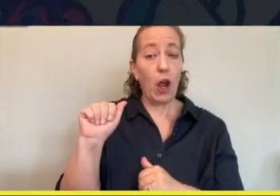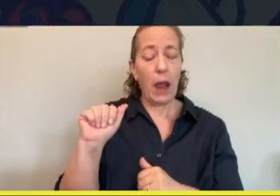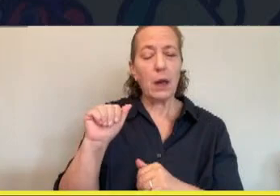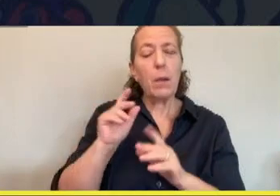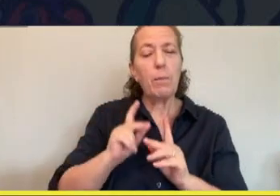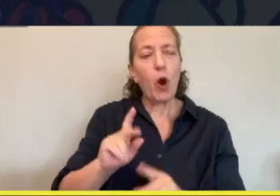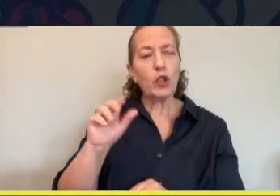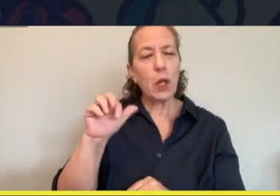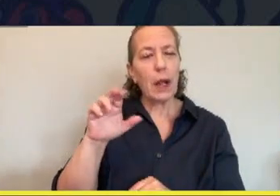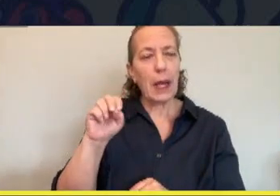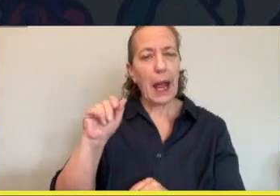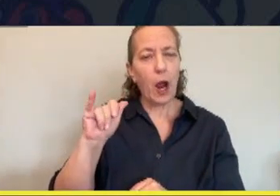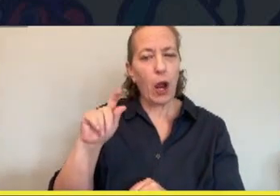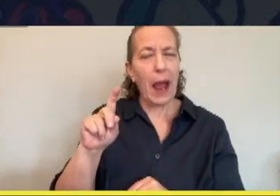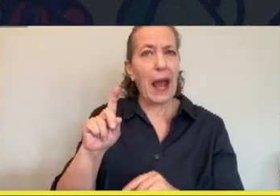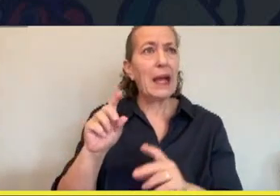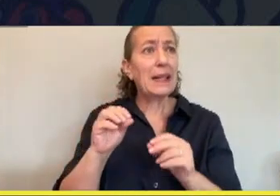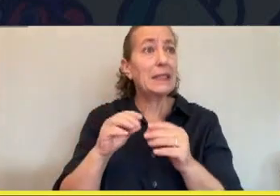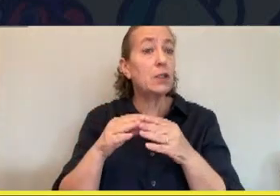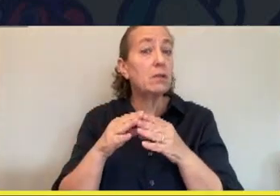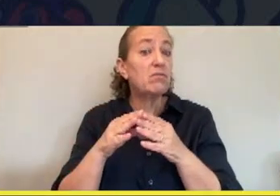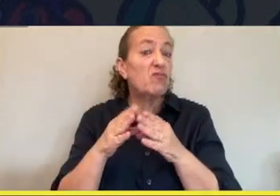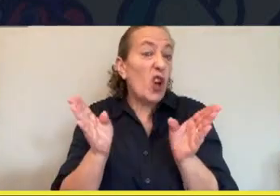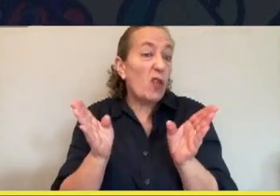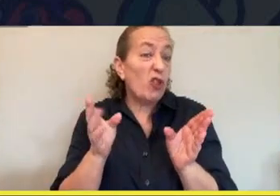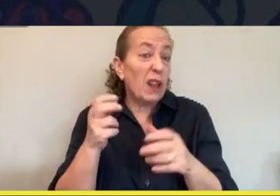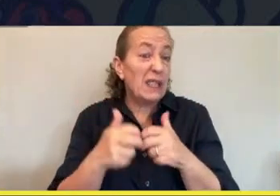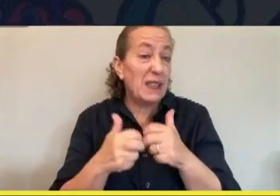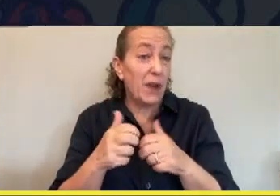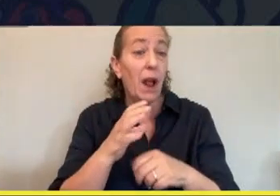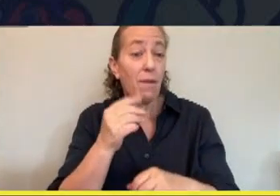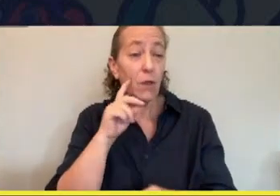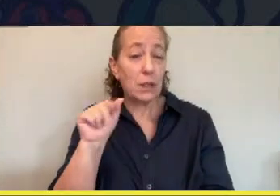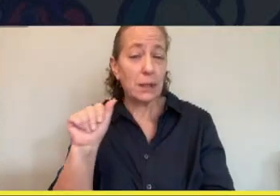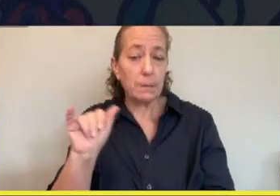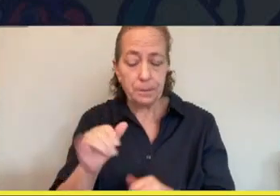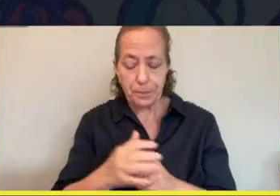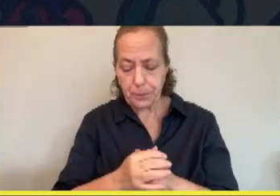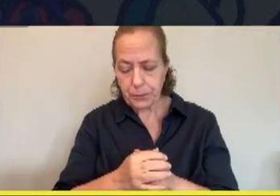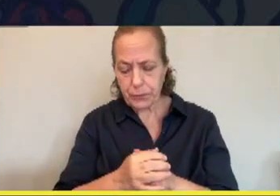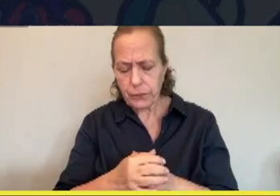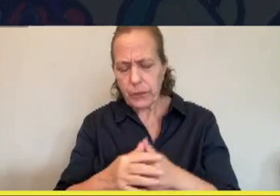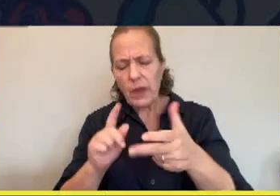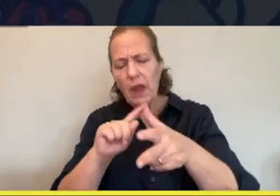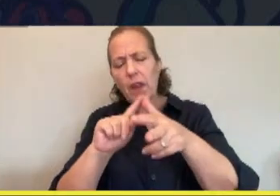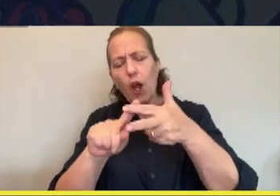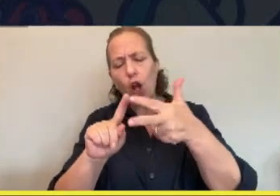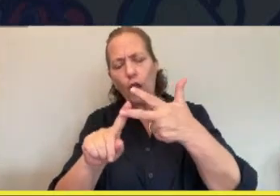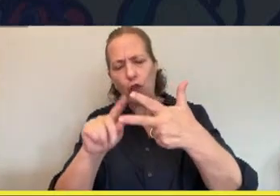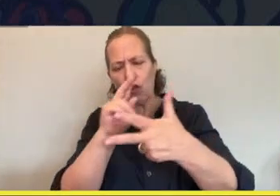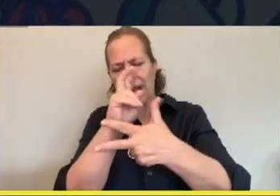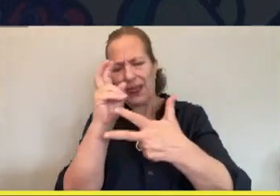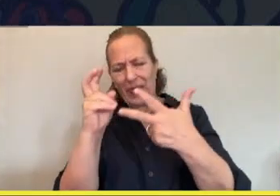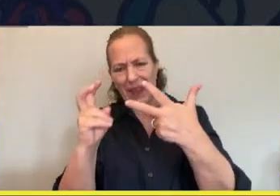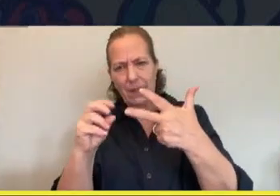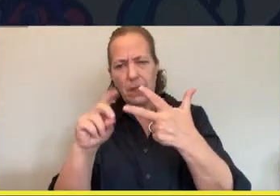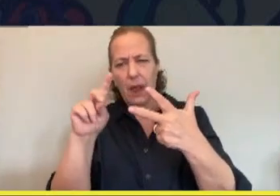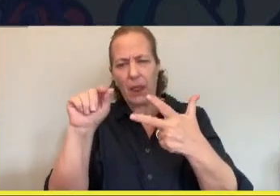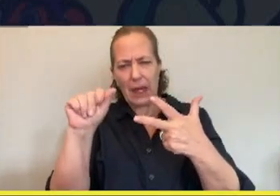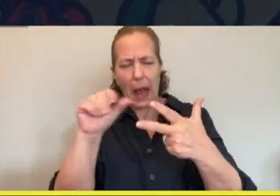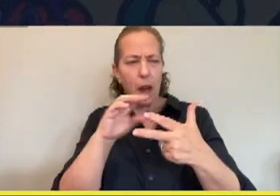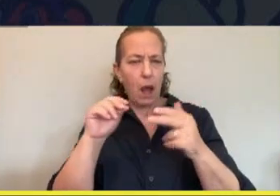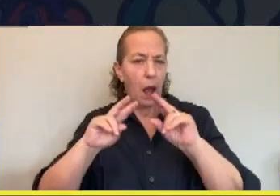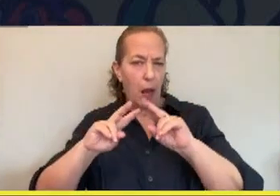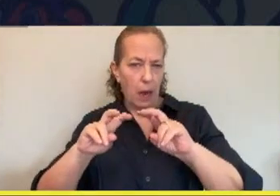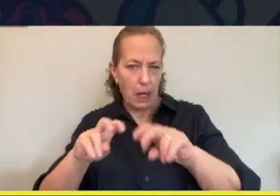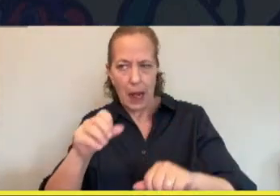America might be difficult. We have three main themes in this paper that we addressed in the data and in our analysis. We